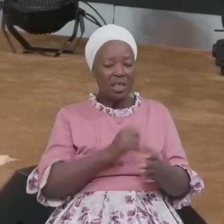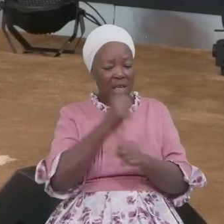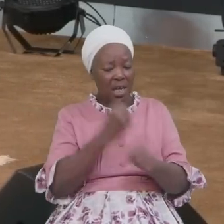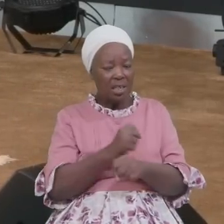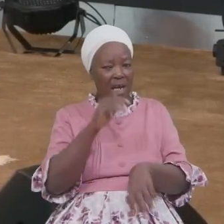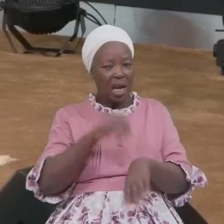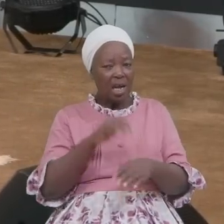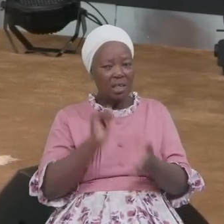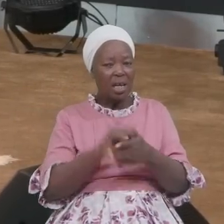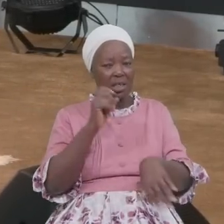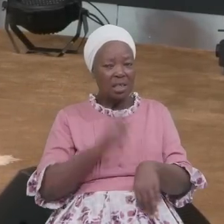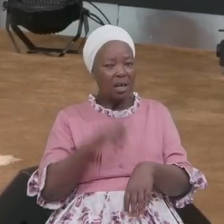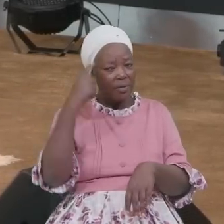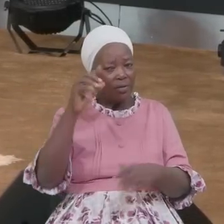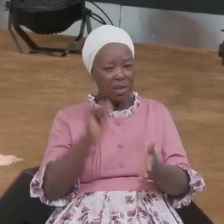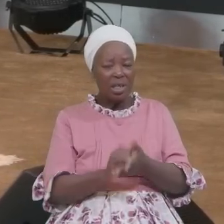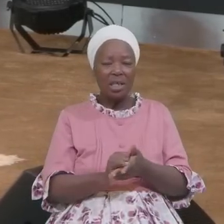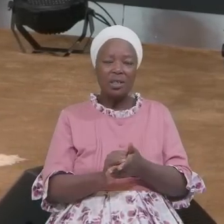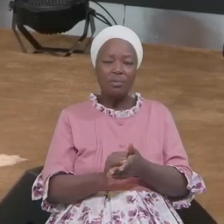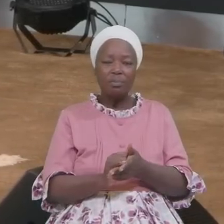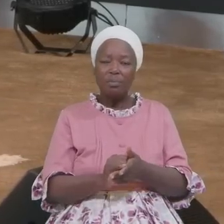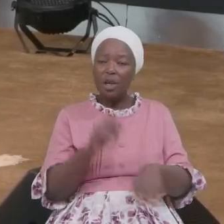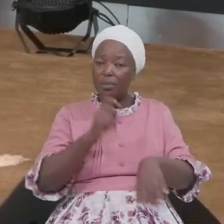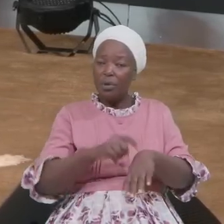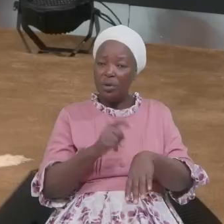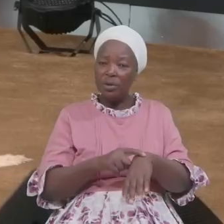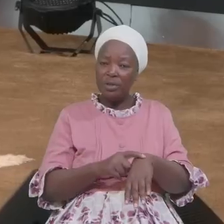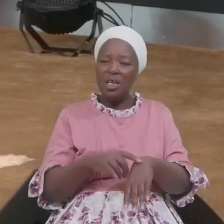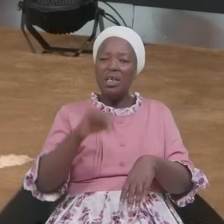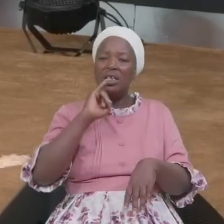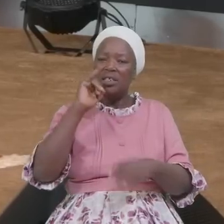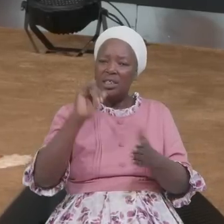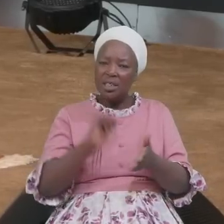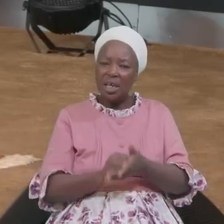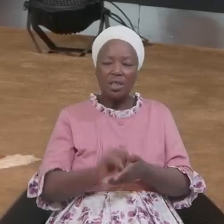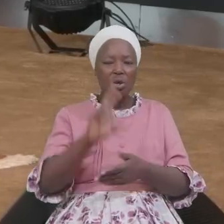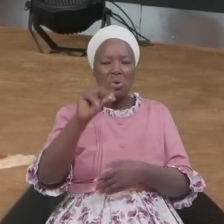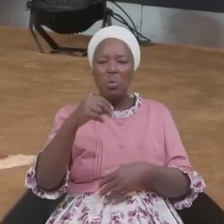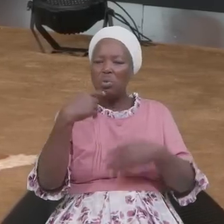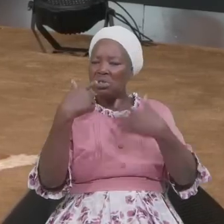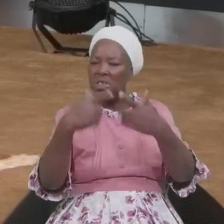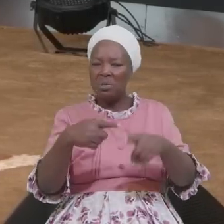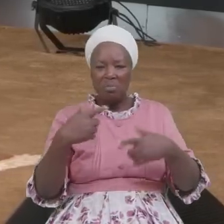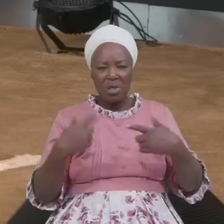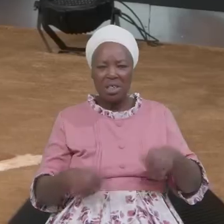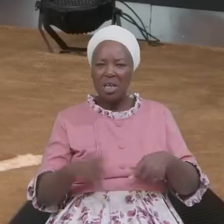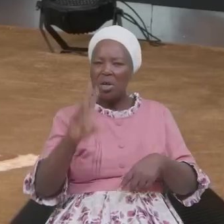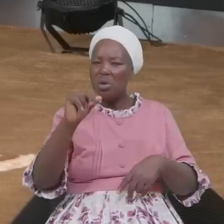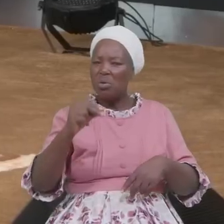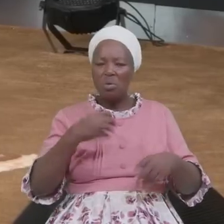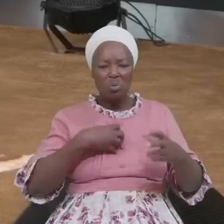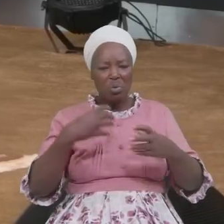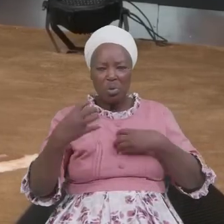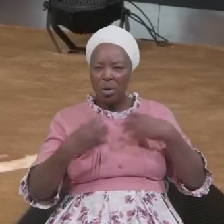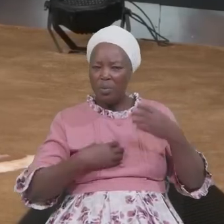time, for that dispensation, is that there was no debate, there was no argument.